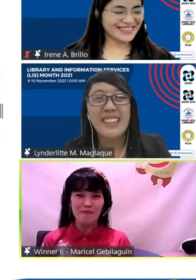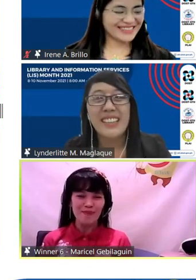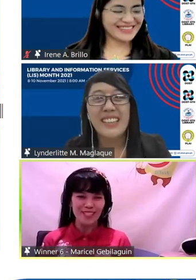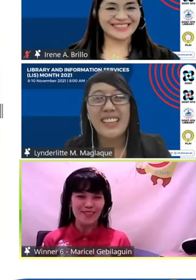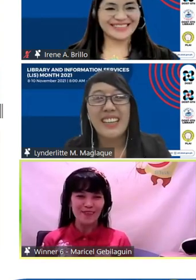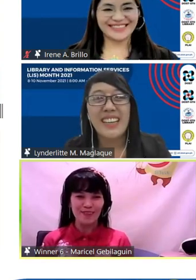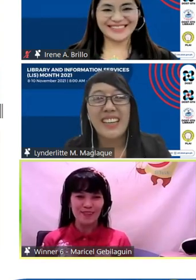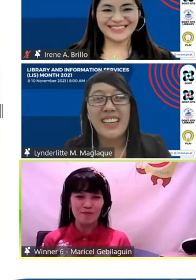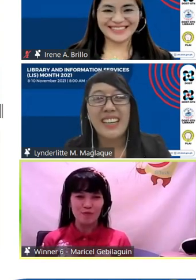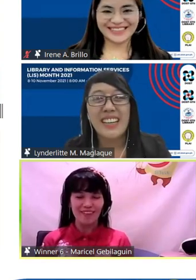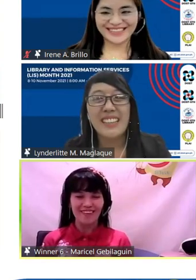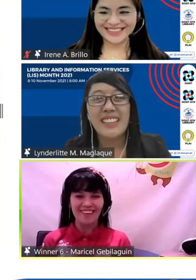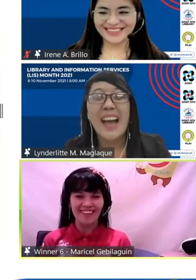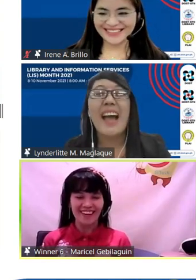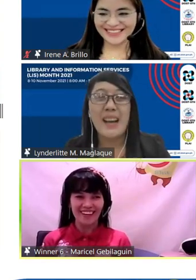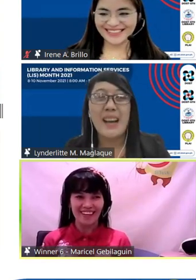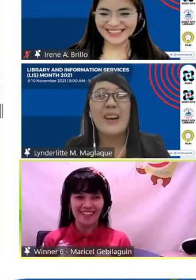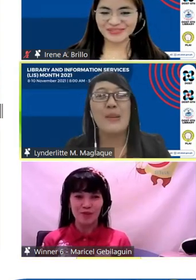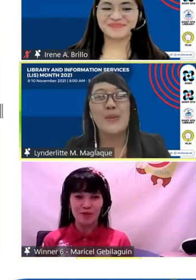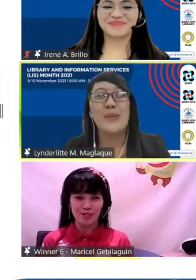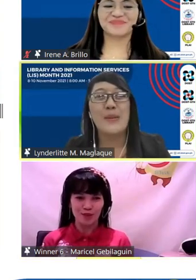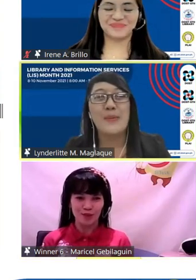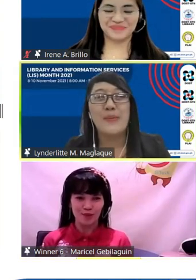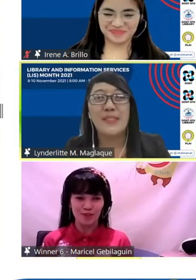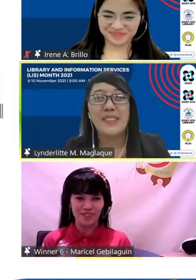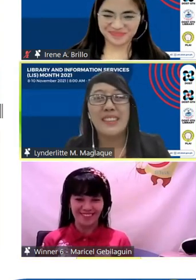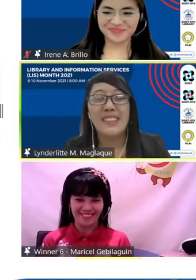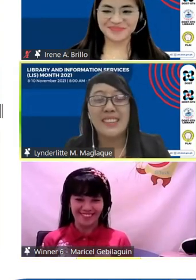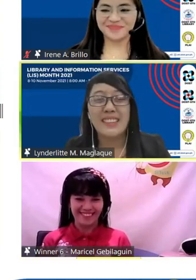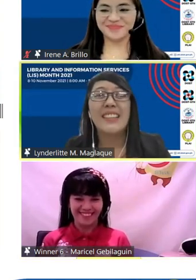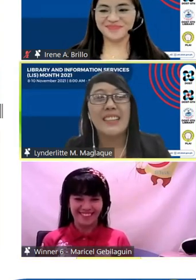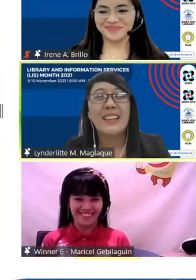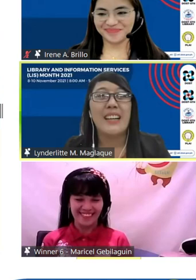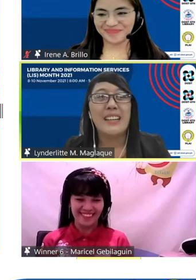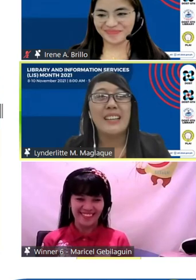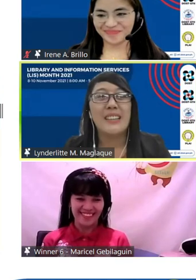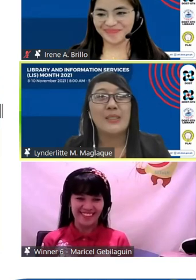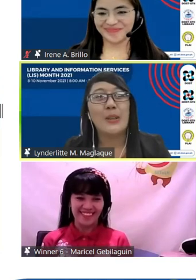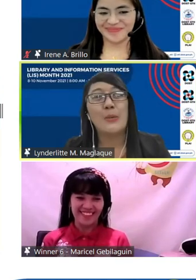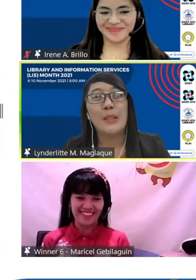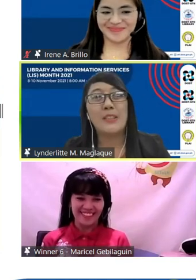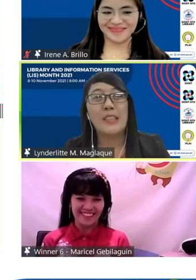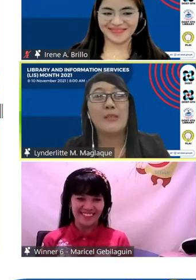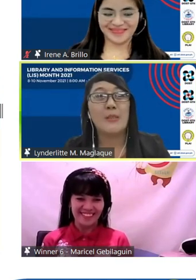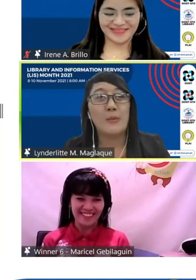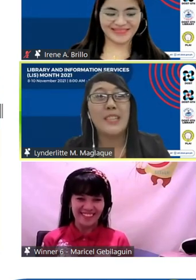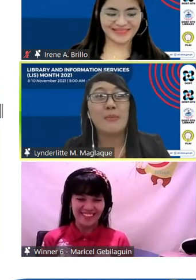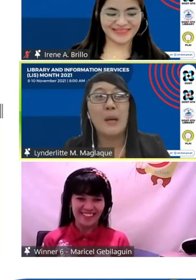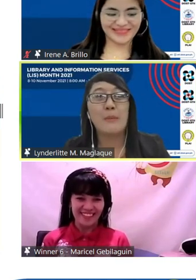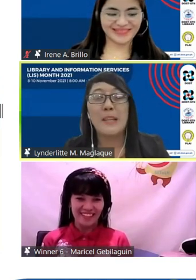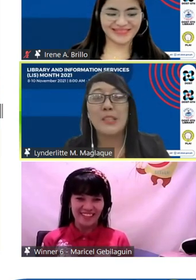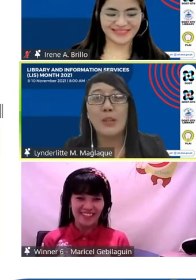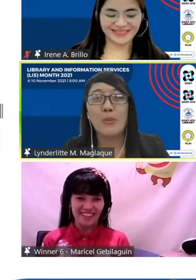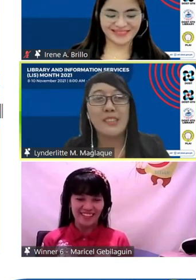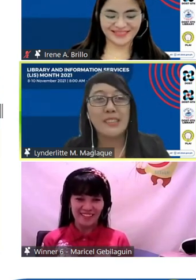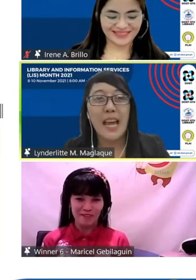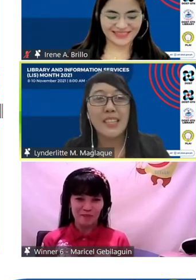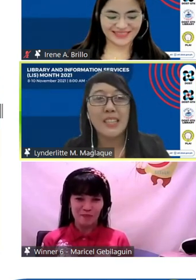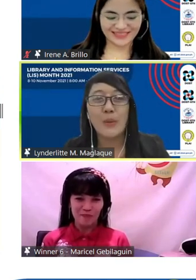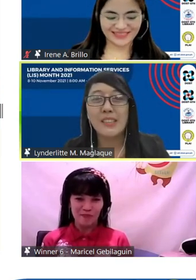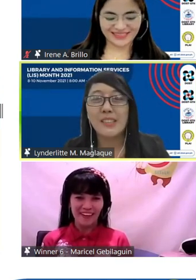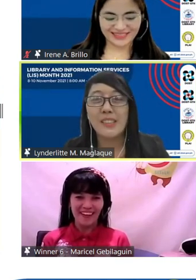Baby pa po kasi yung brother niya, okay, 2 years po. Old. So with that, ma'am, special